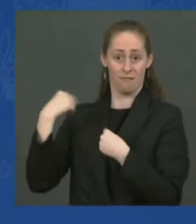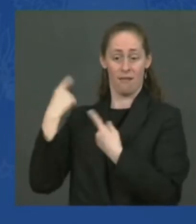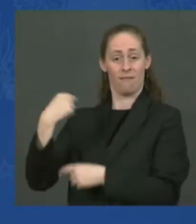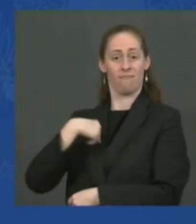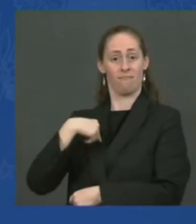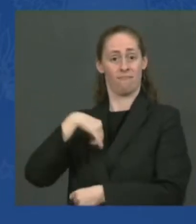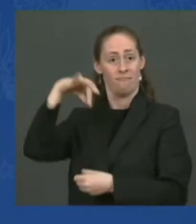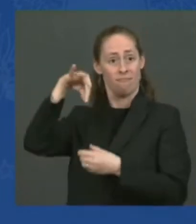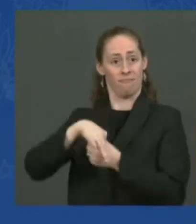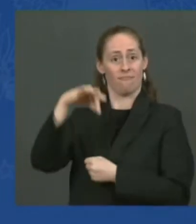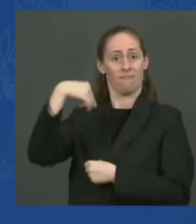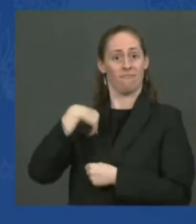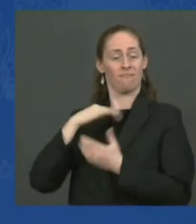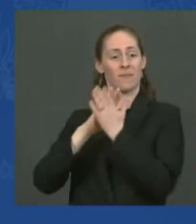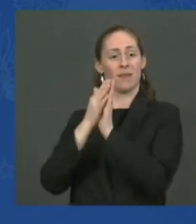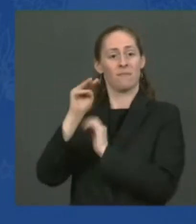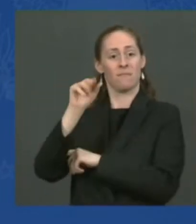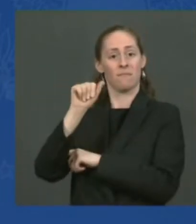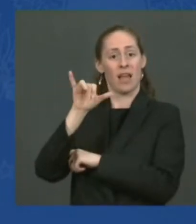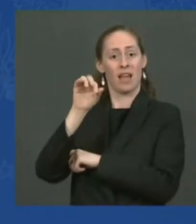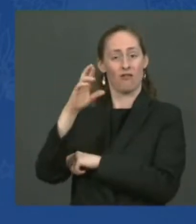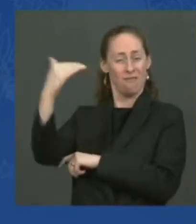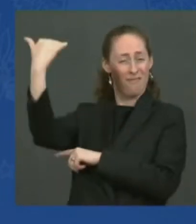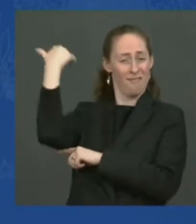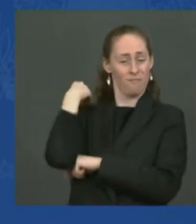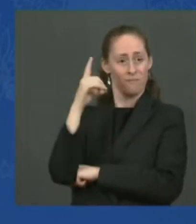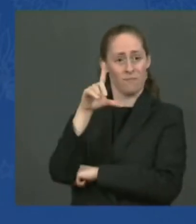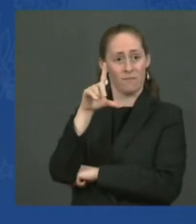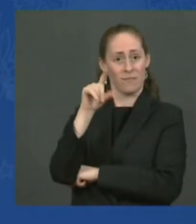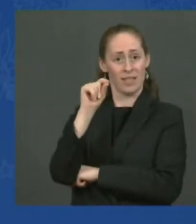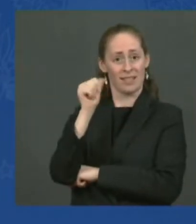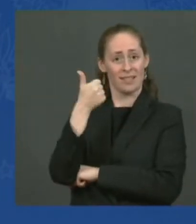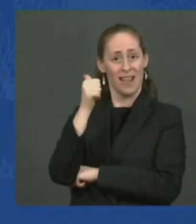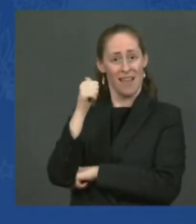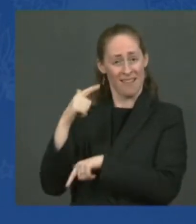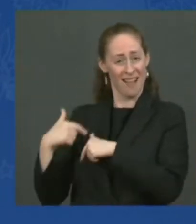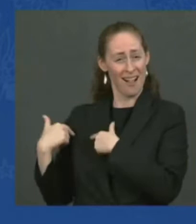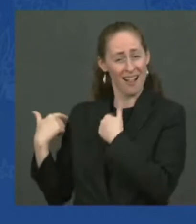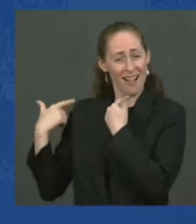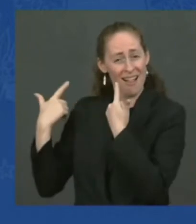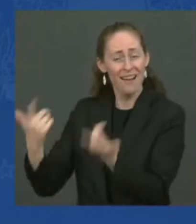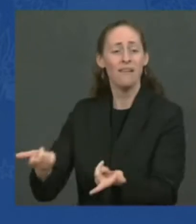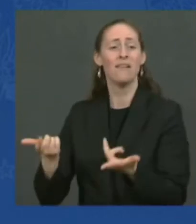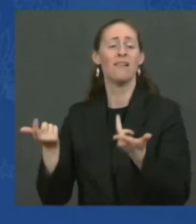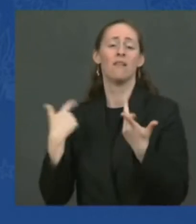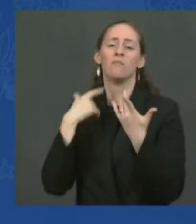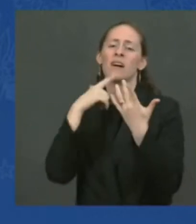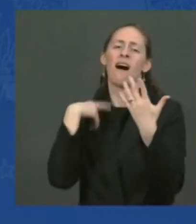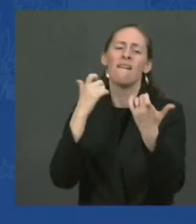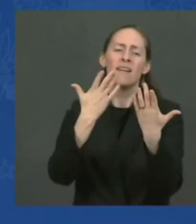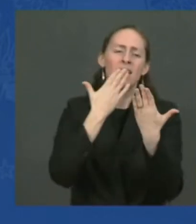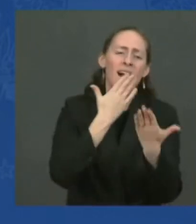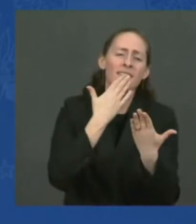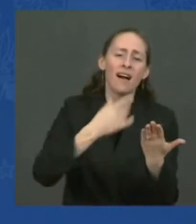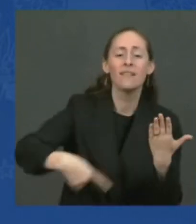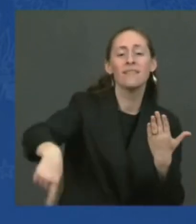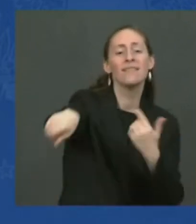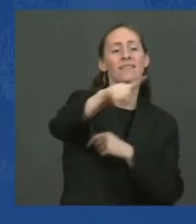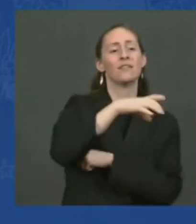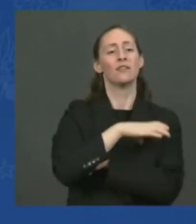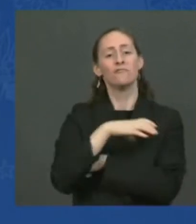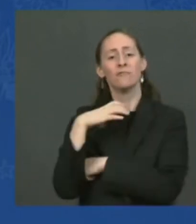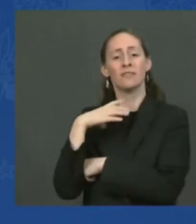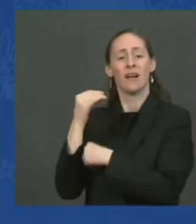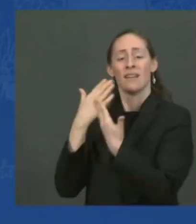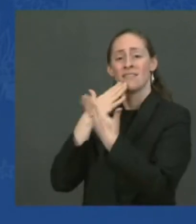2010. I just have to thank the members of Congress and thank you, Mr. President, for making this